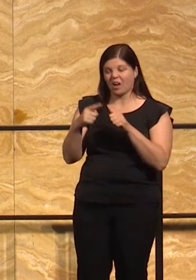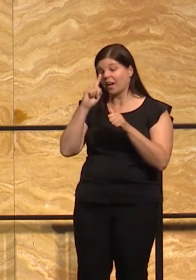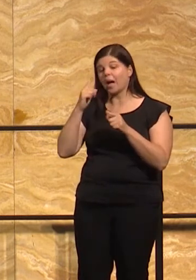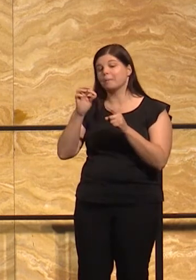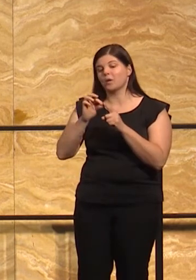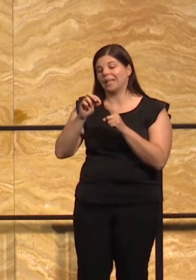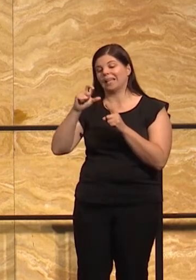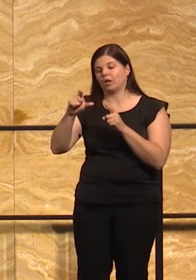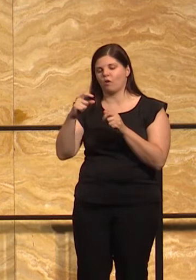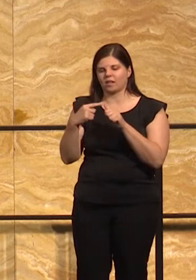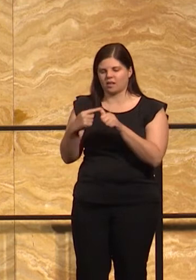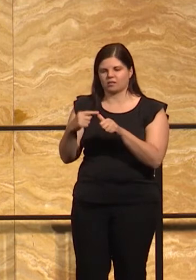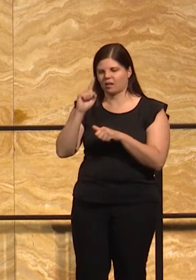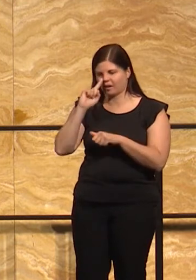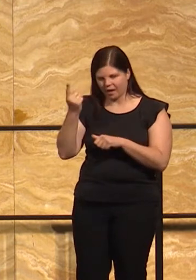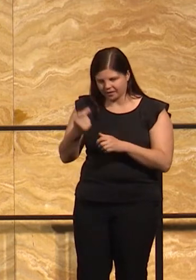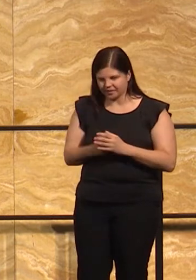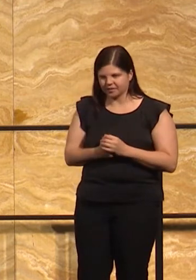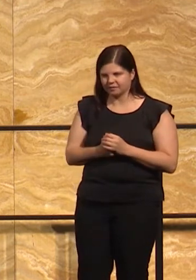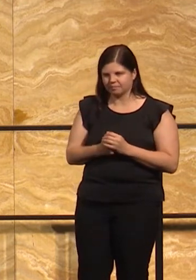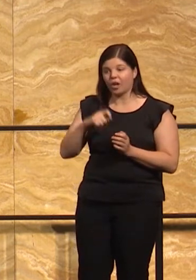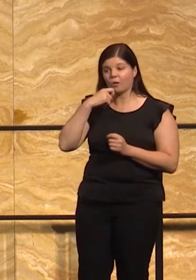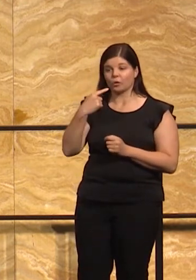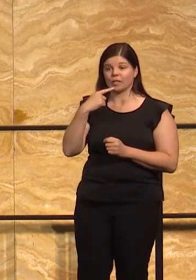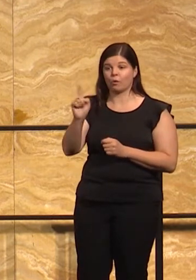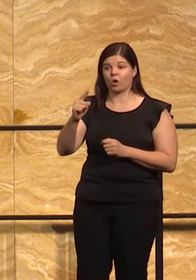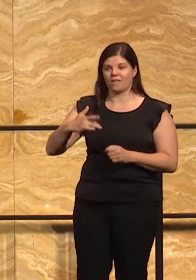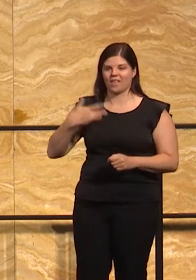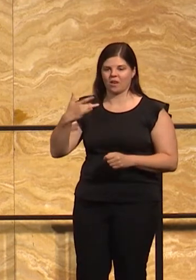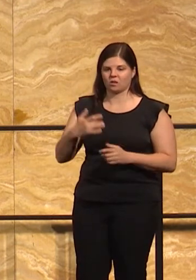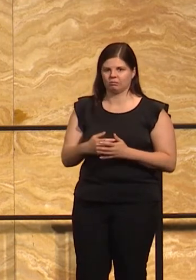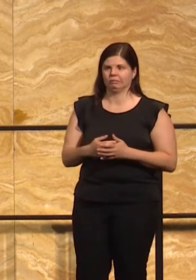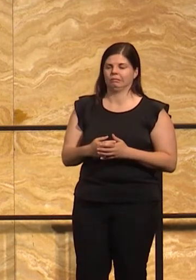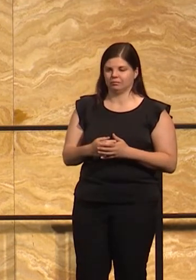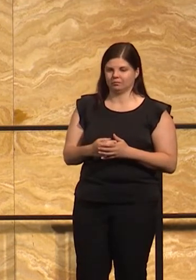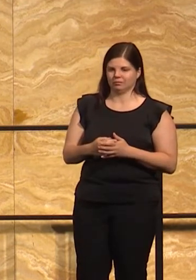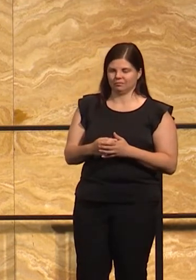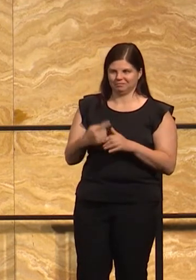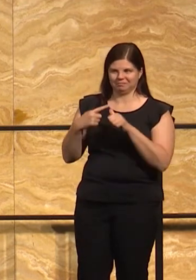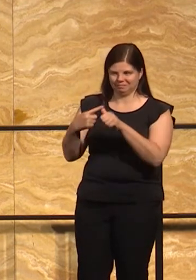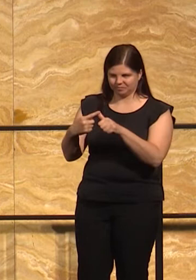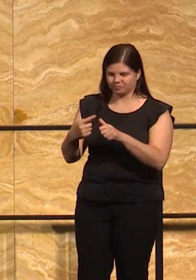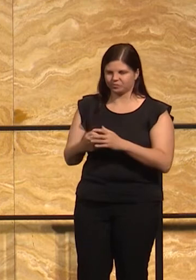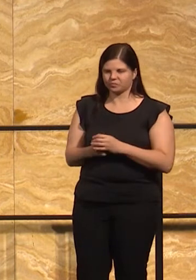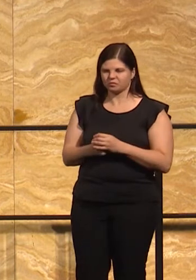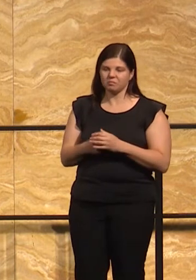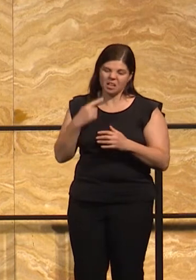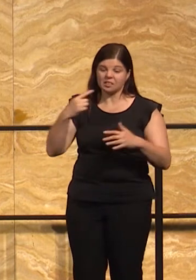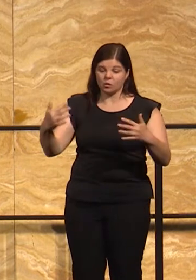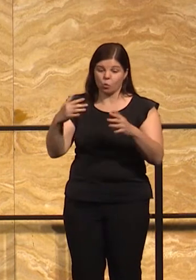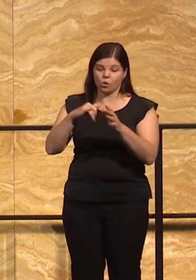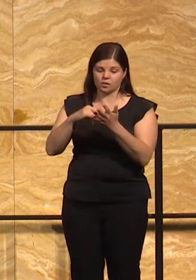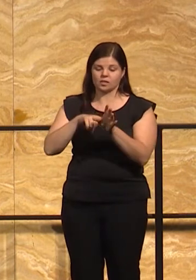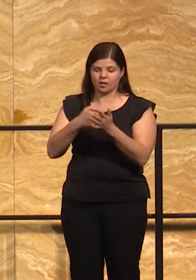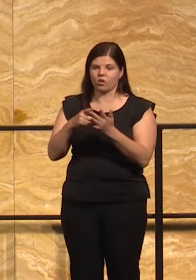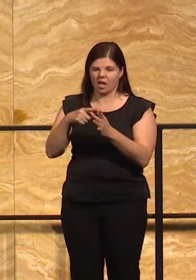answer. I'm going to tell you what I feel. That was 5 or 6 years ago. I said, the war in Syria will go